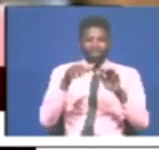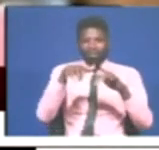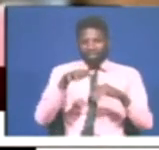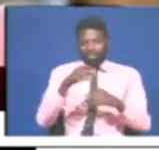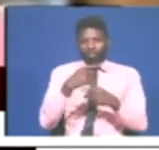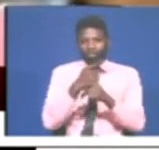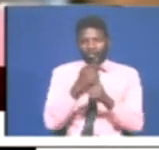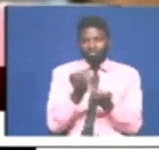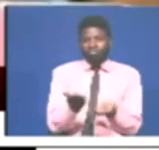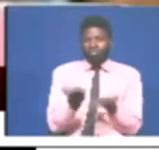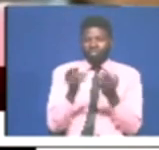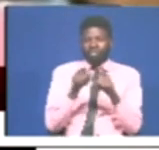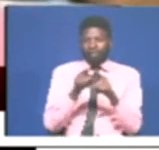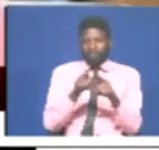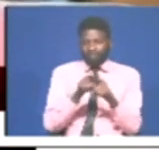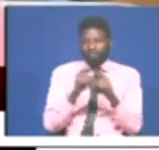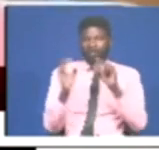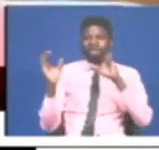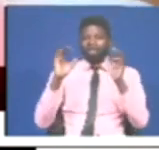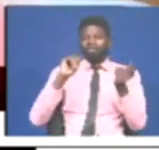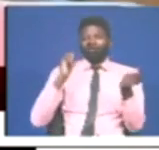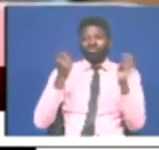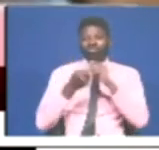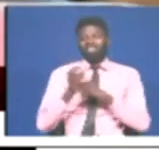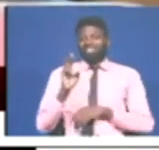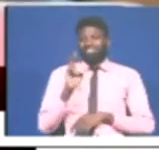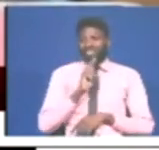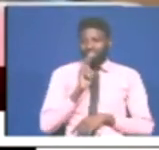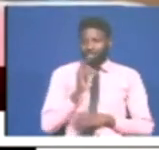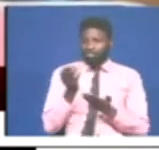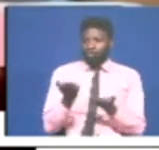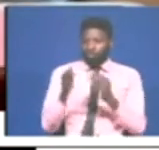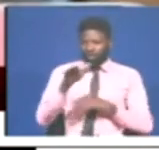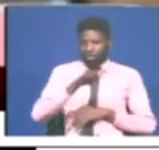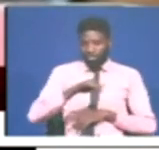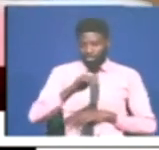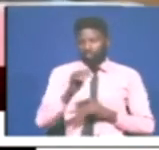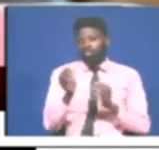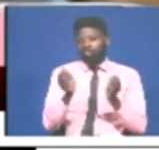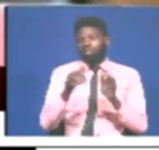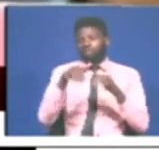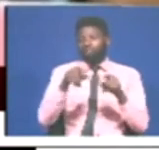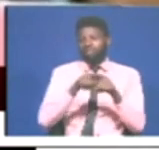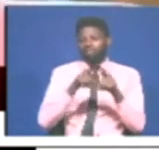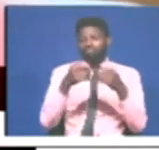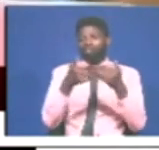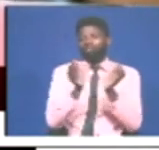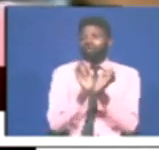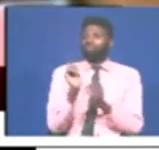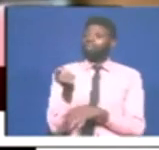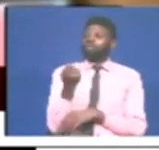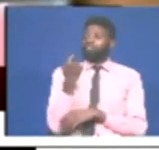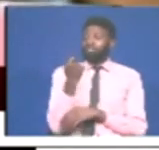and building resilience to climate change risk in the targeted smallholder farming and pastoral communities in Kenya, and in the event